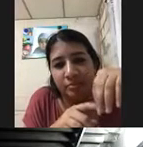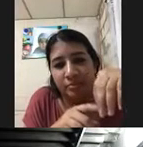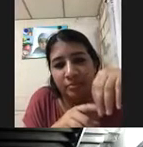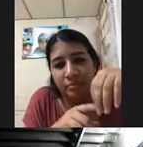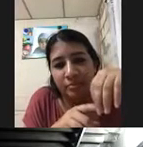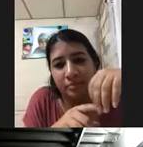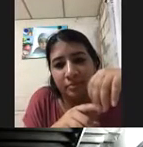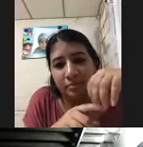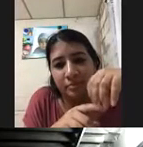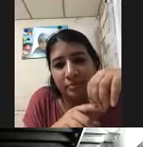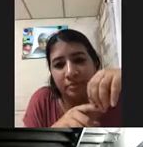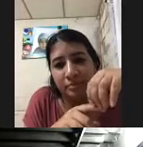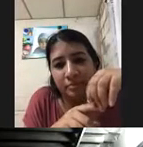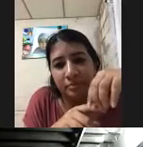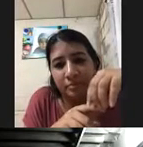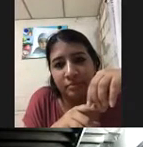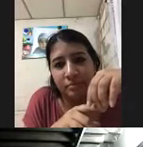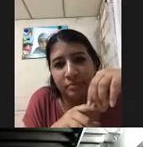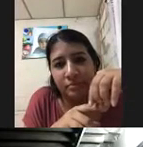Watching TV and rest.